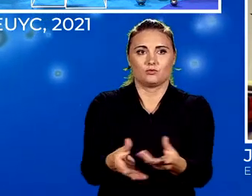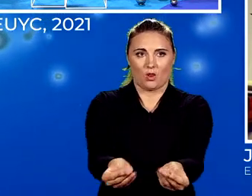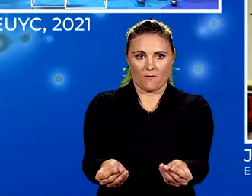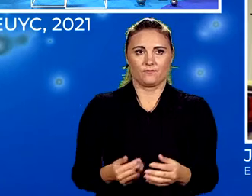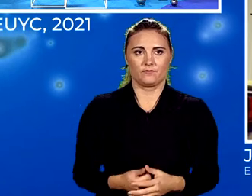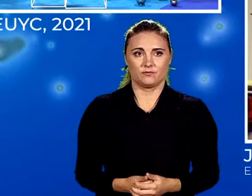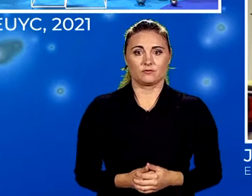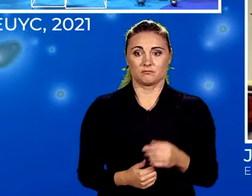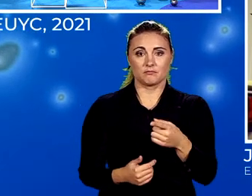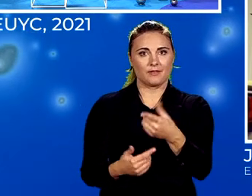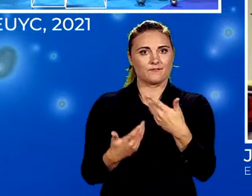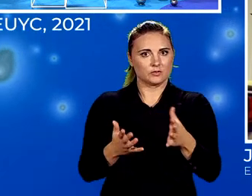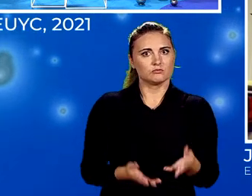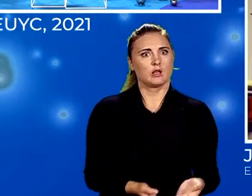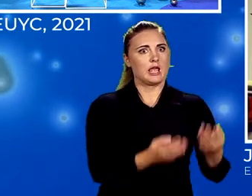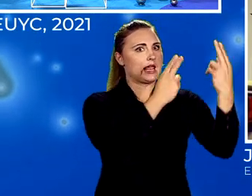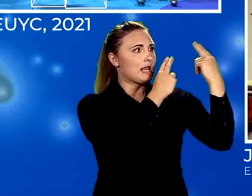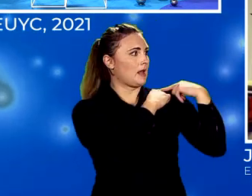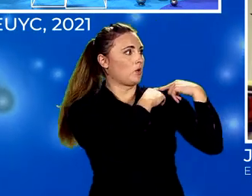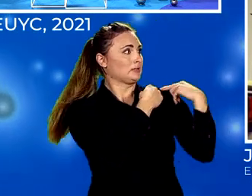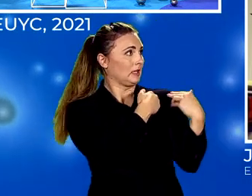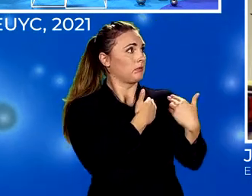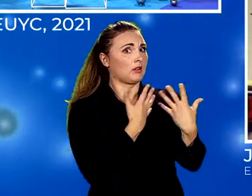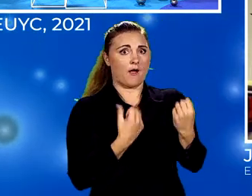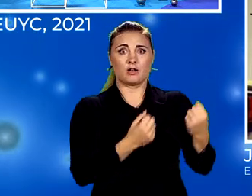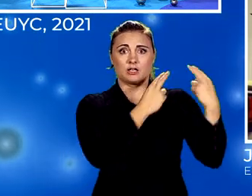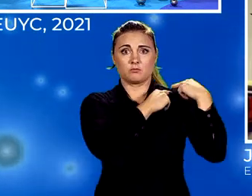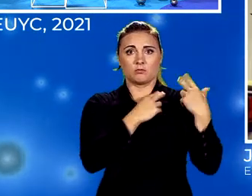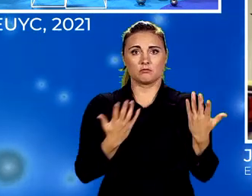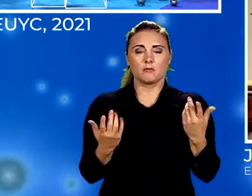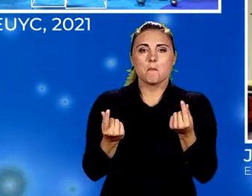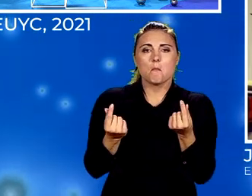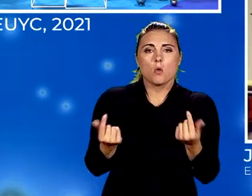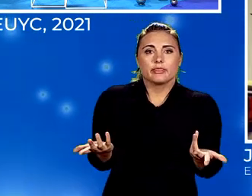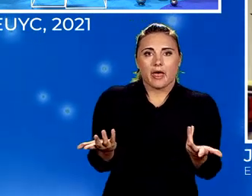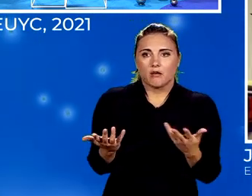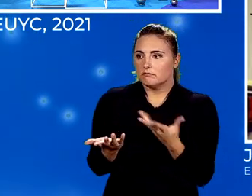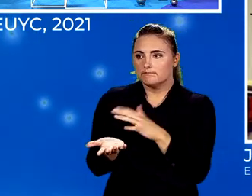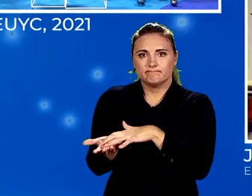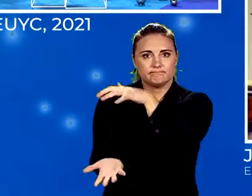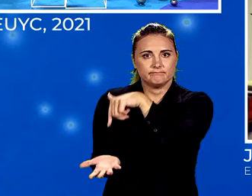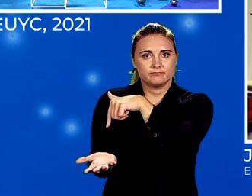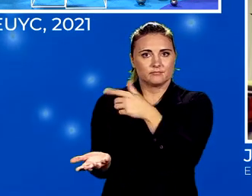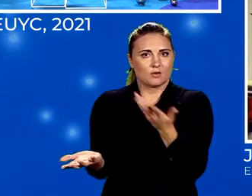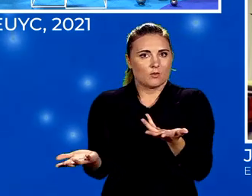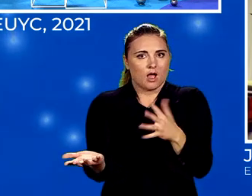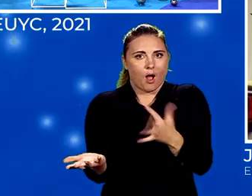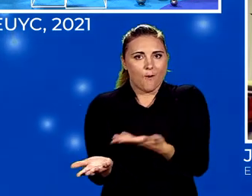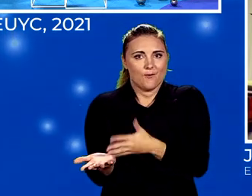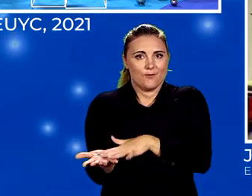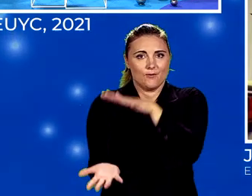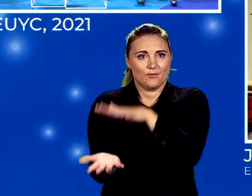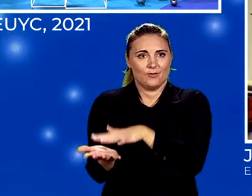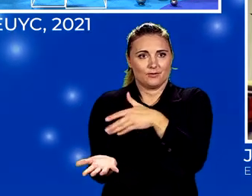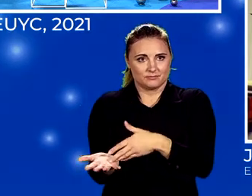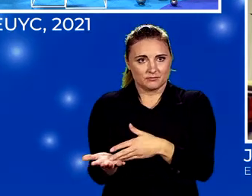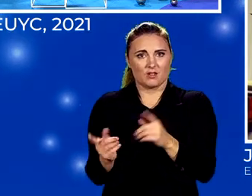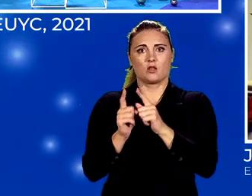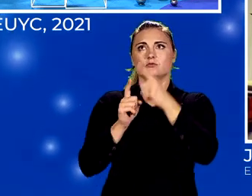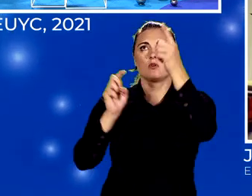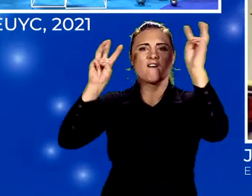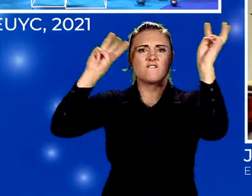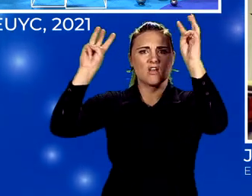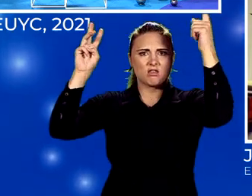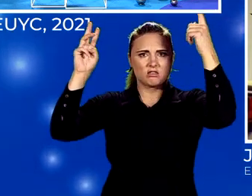economically to pay for these COVID relief bills. Also with climate change, also been given a